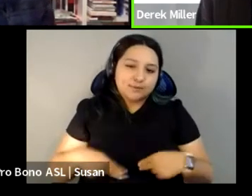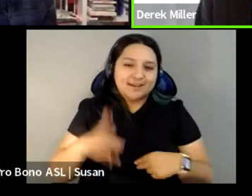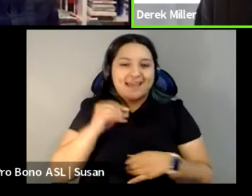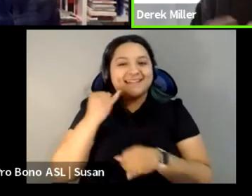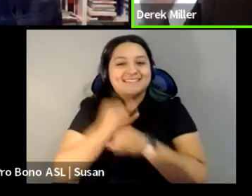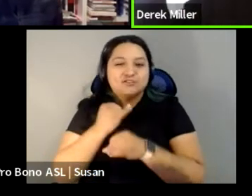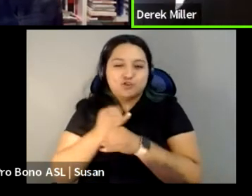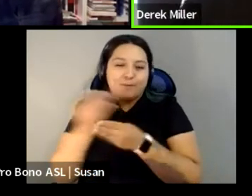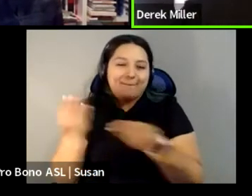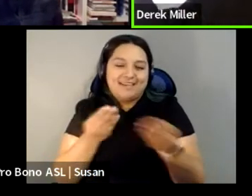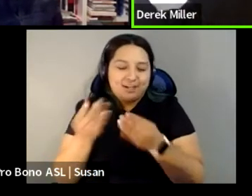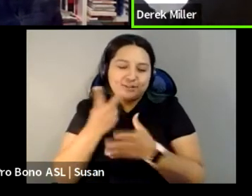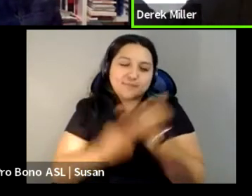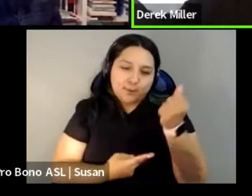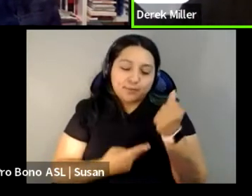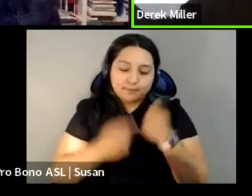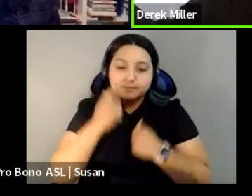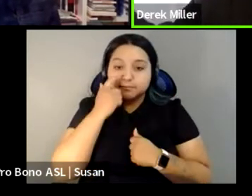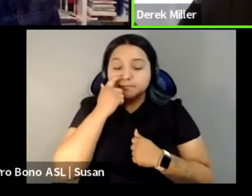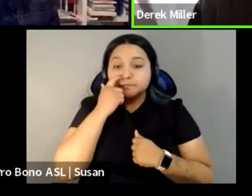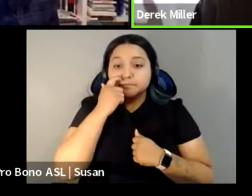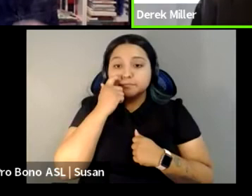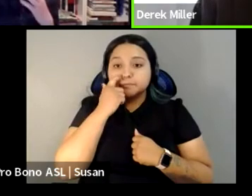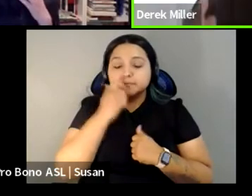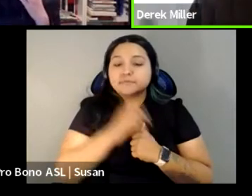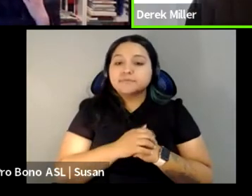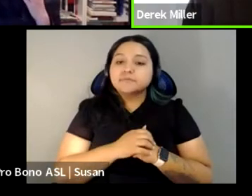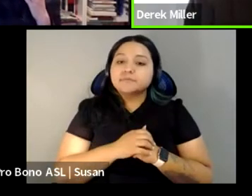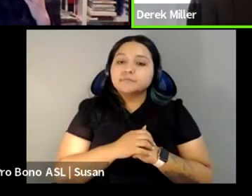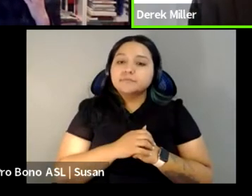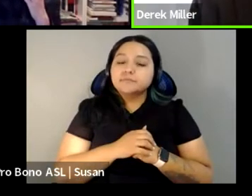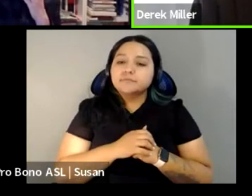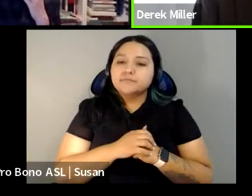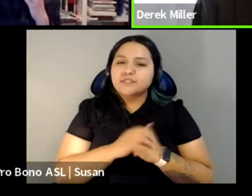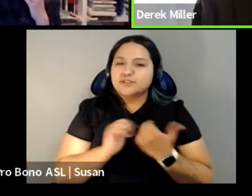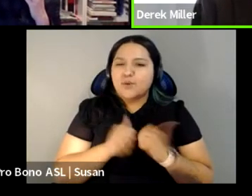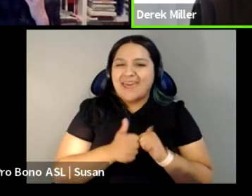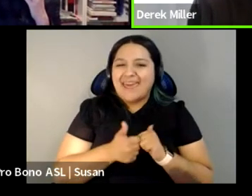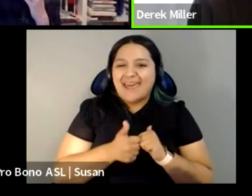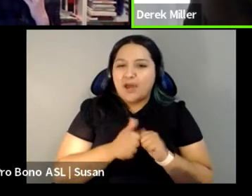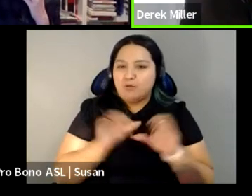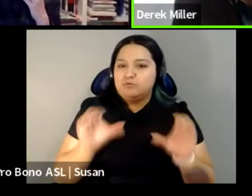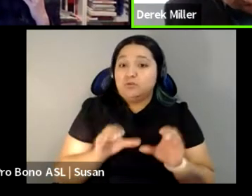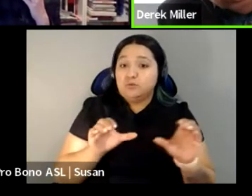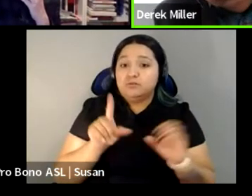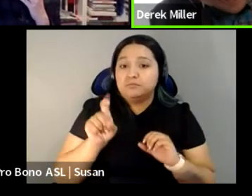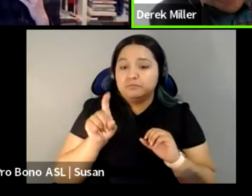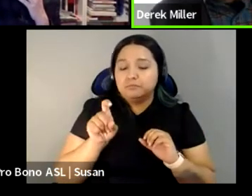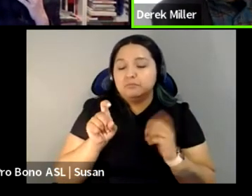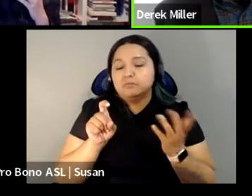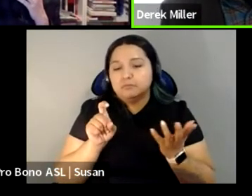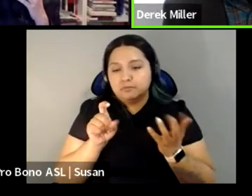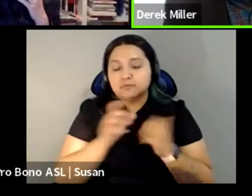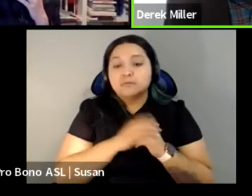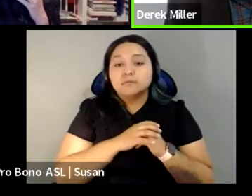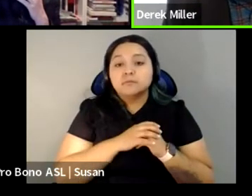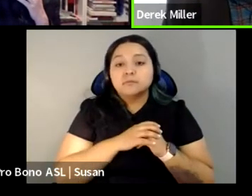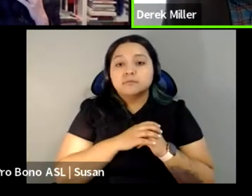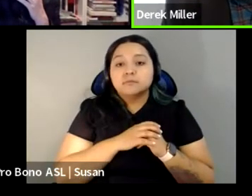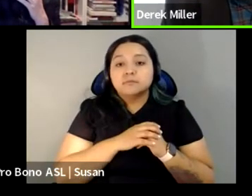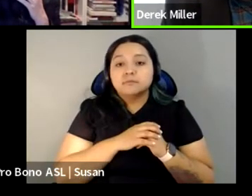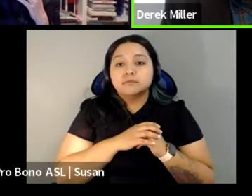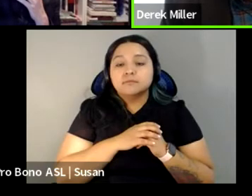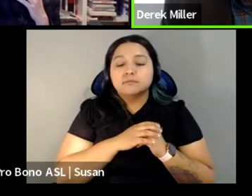way. So how on earth does Salter manage to do all this? Well, through an almost unfathomable amount